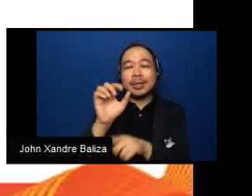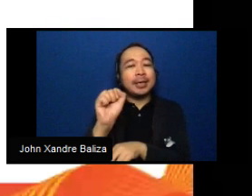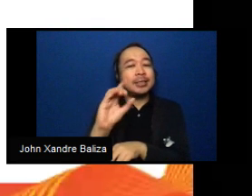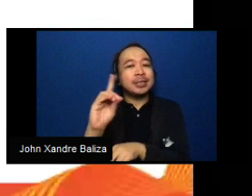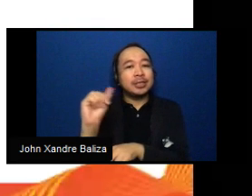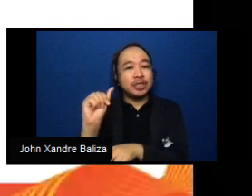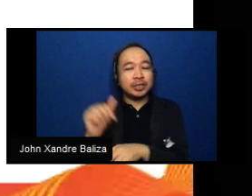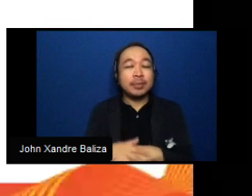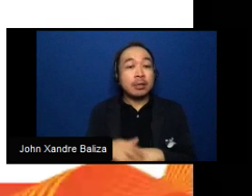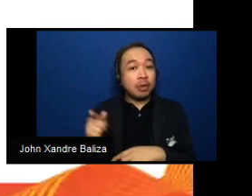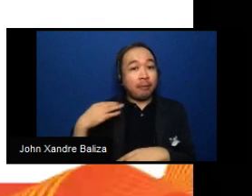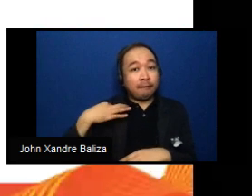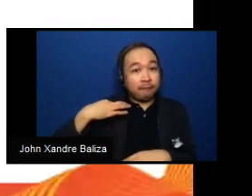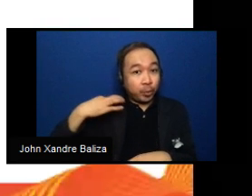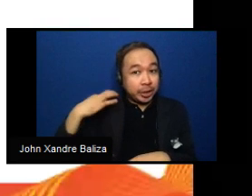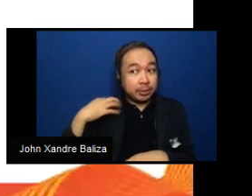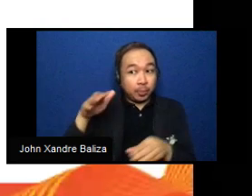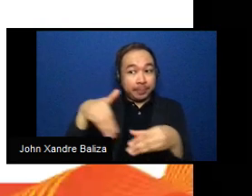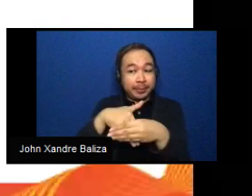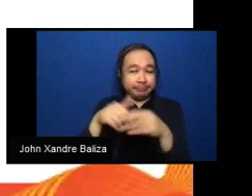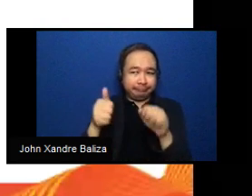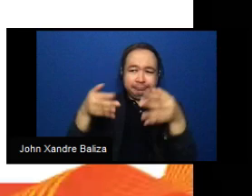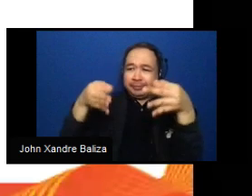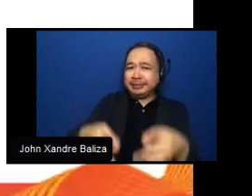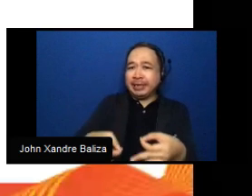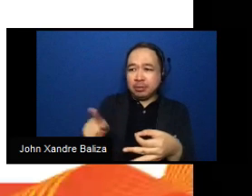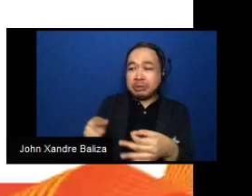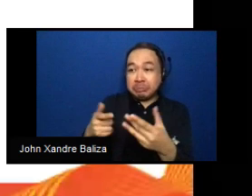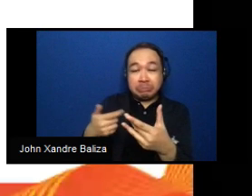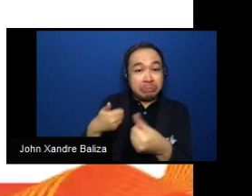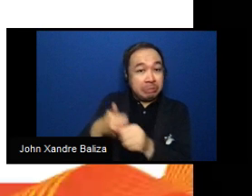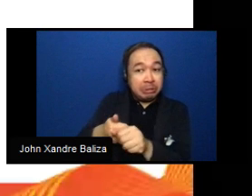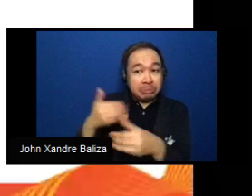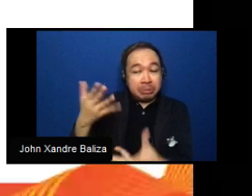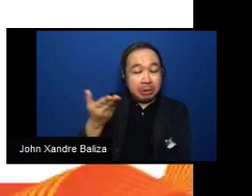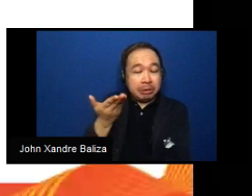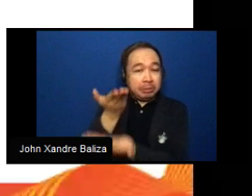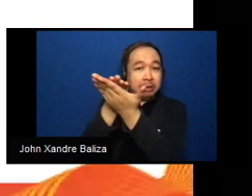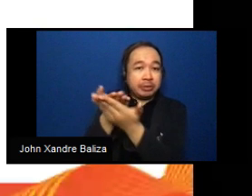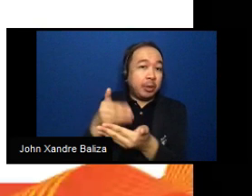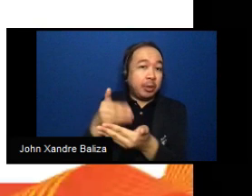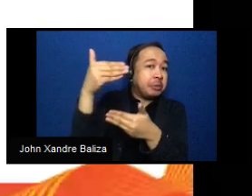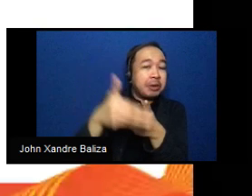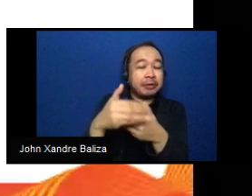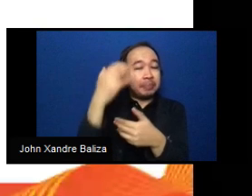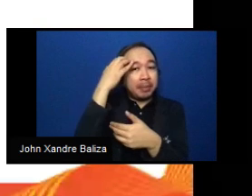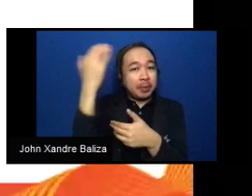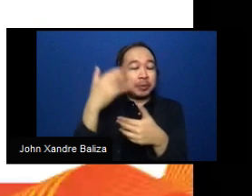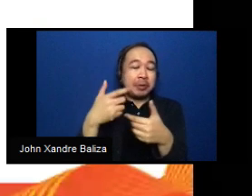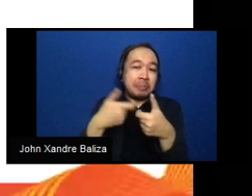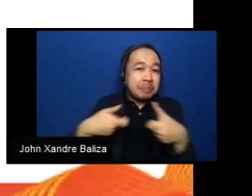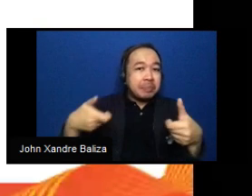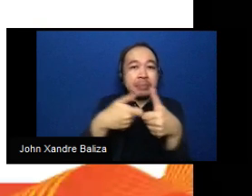member states can decide on their own if they wish to follow it for the next review of the Asian and Pacific Ministerial Declaration on Population and